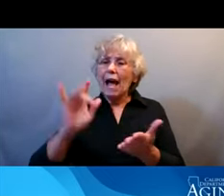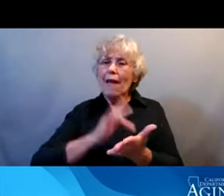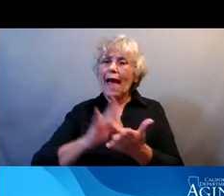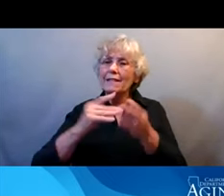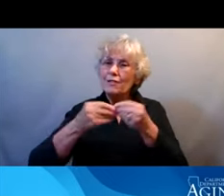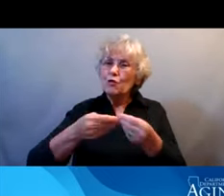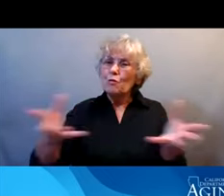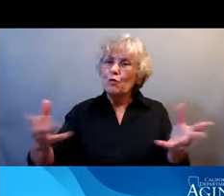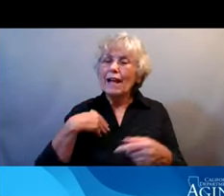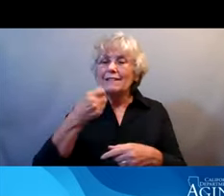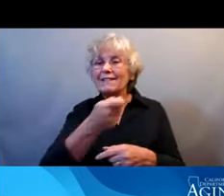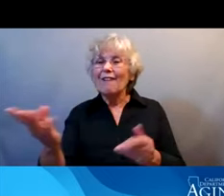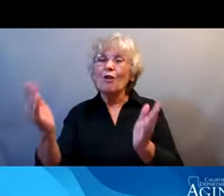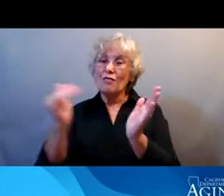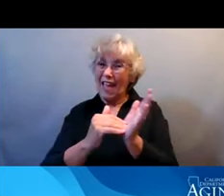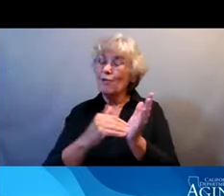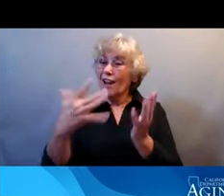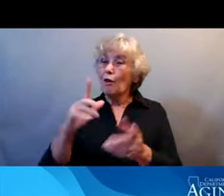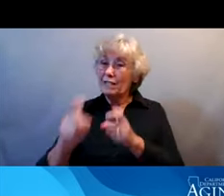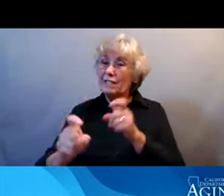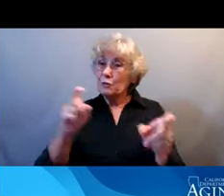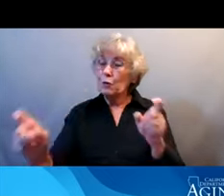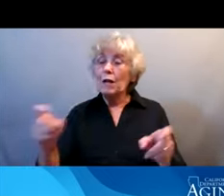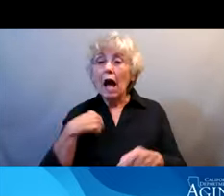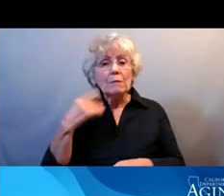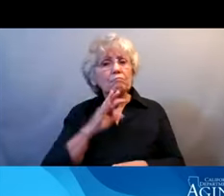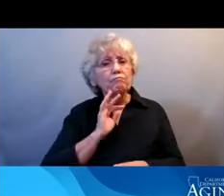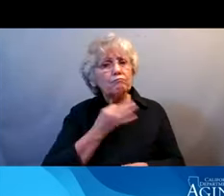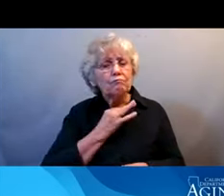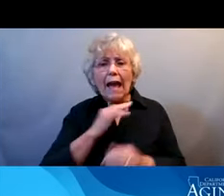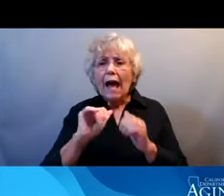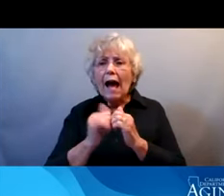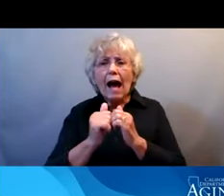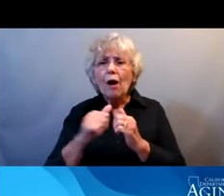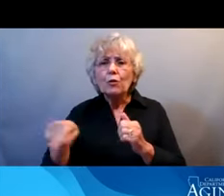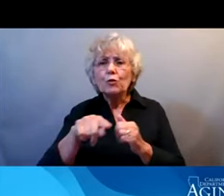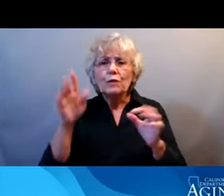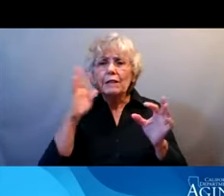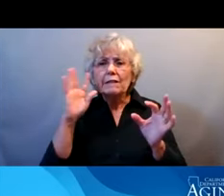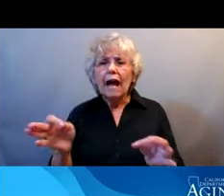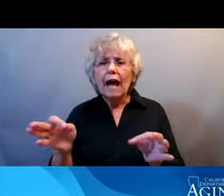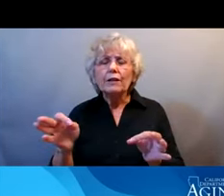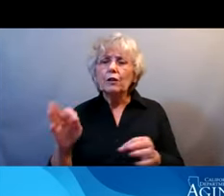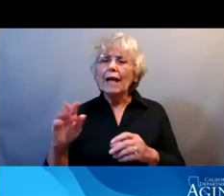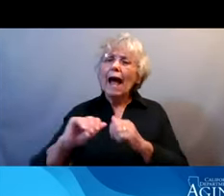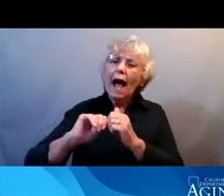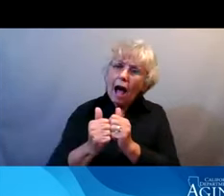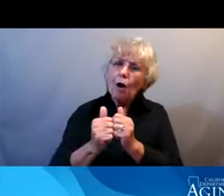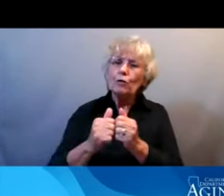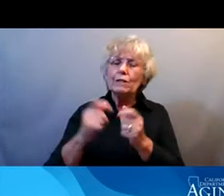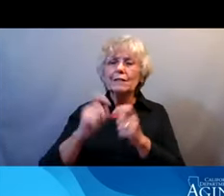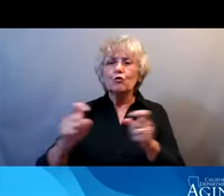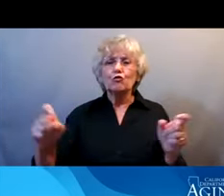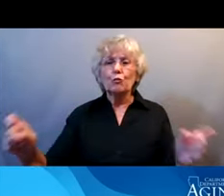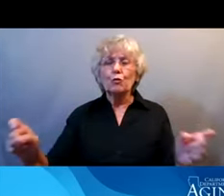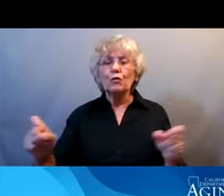there were several thousand that had been distributed. I'm curious if you all, how you all decided how to distribute them, and if you've been, done